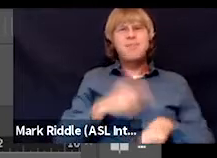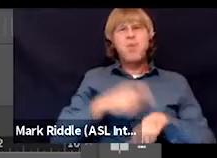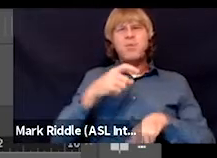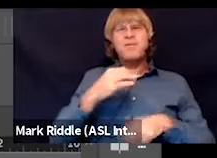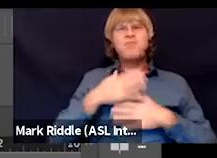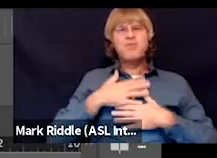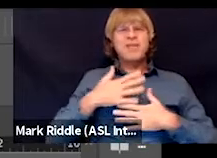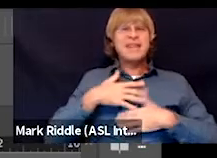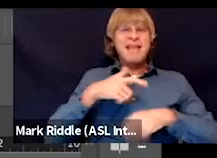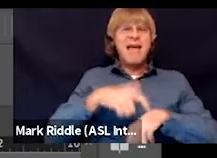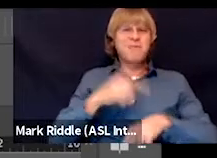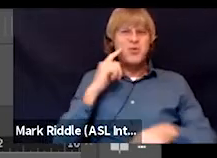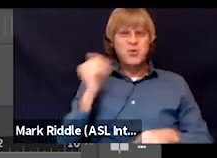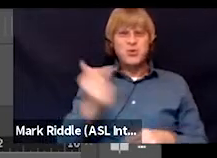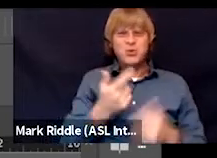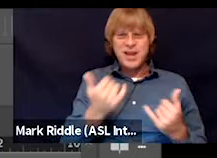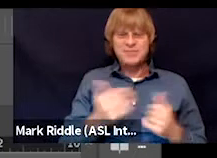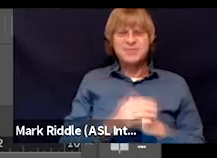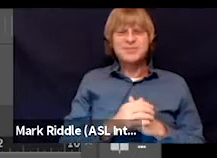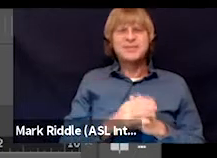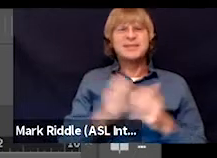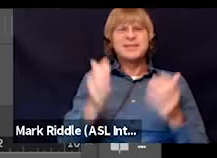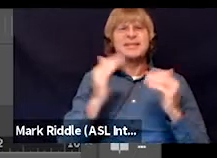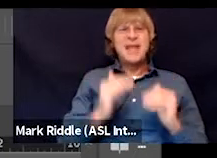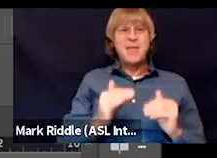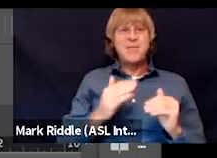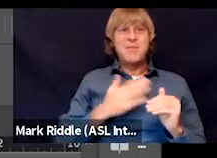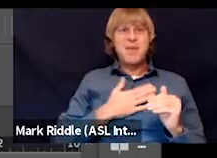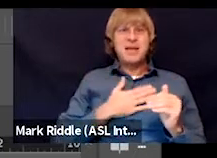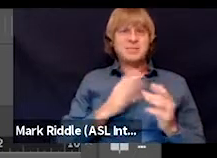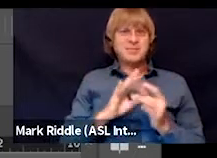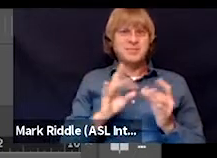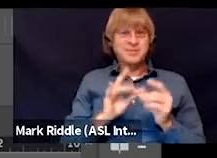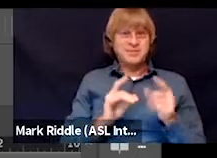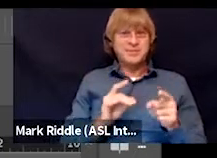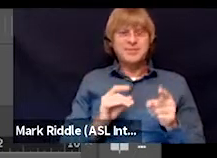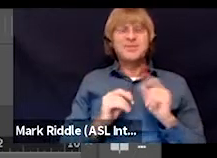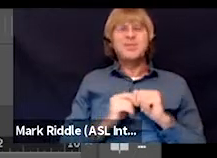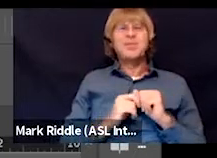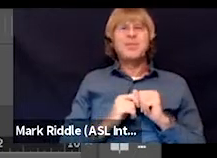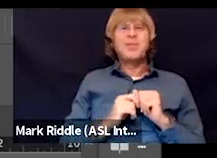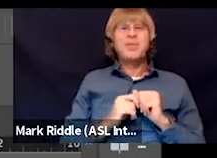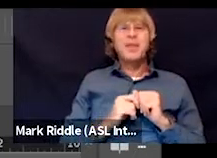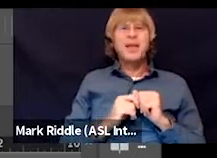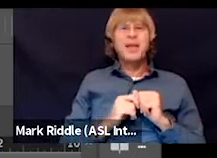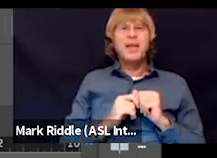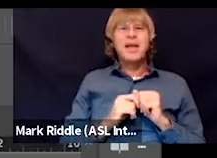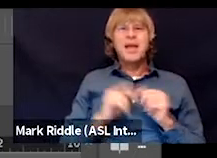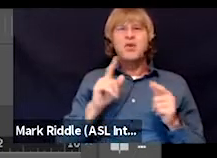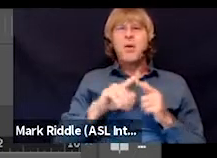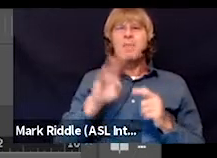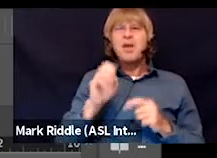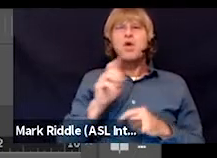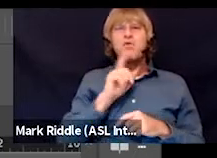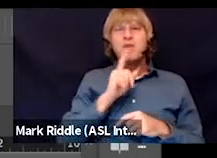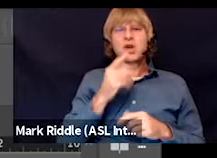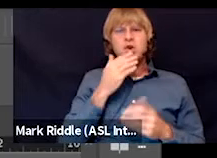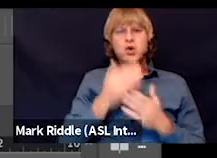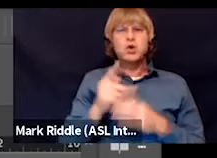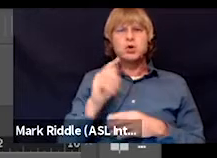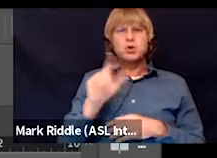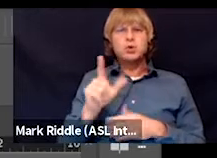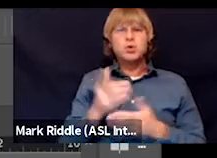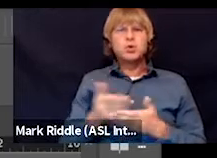breathing room today. So now my disclaimer. My disclaimer is being a really good tool user